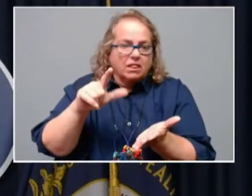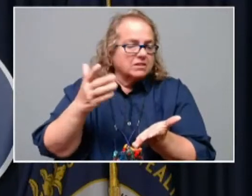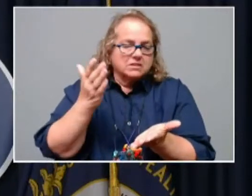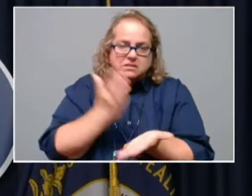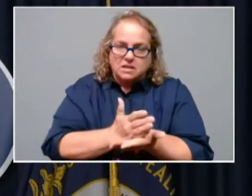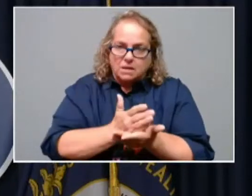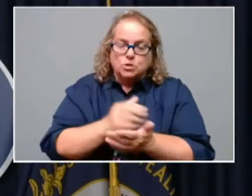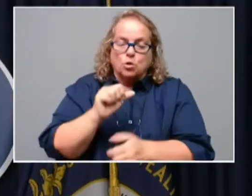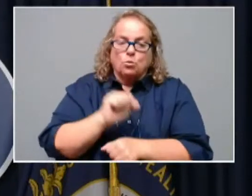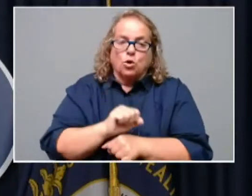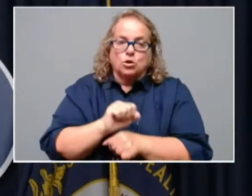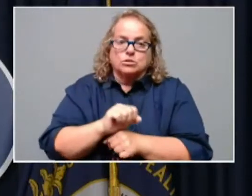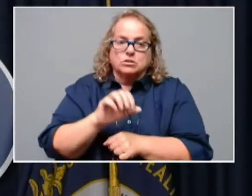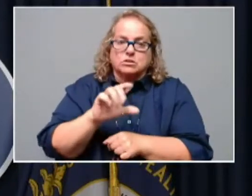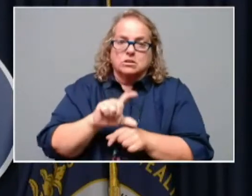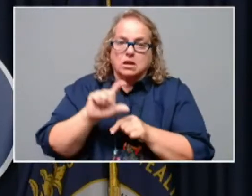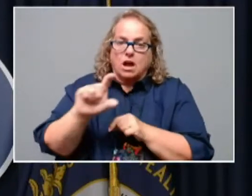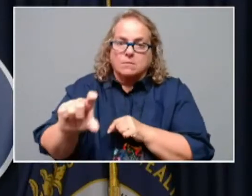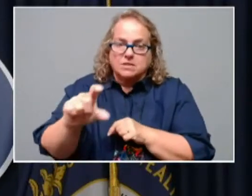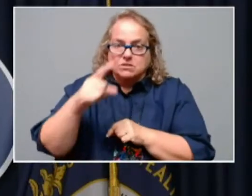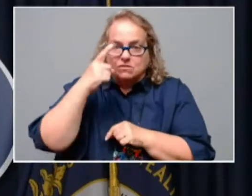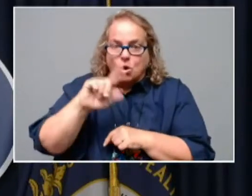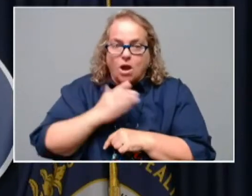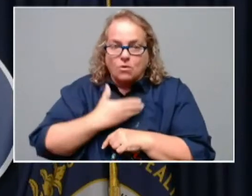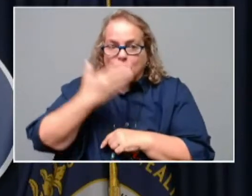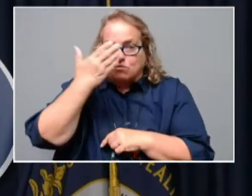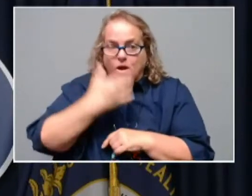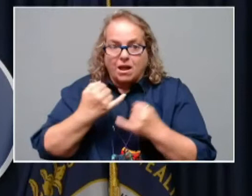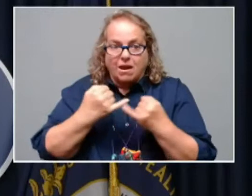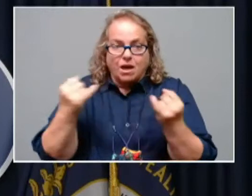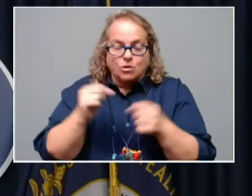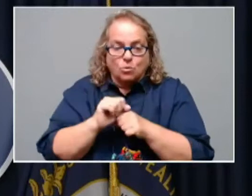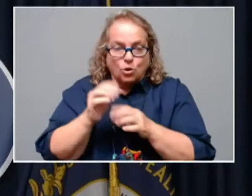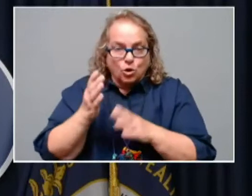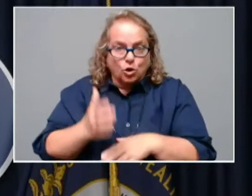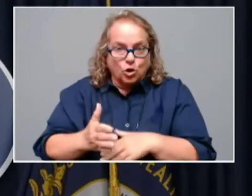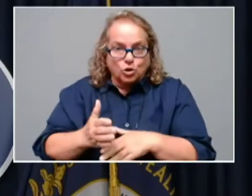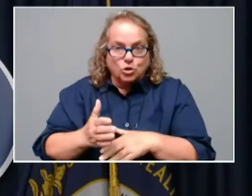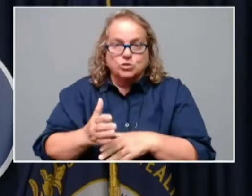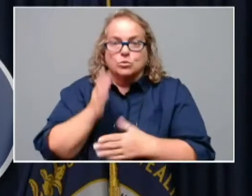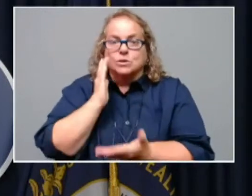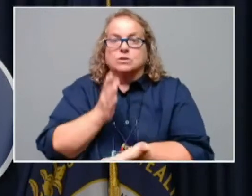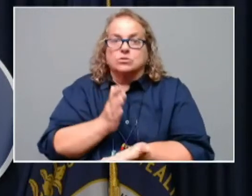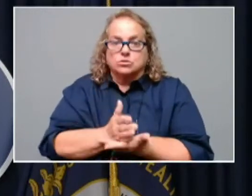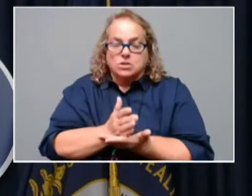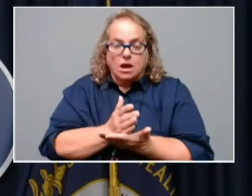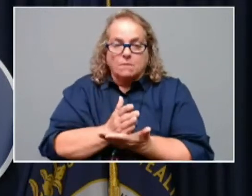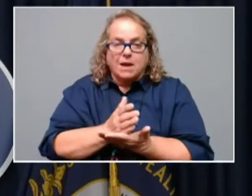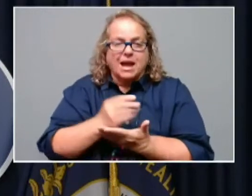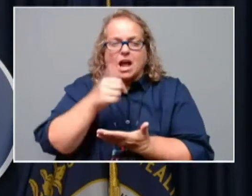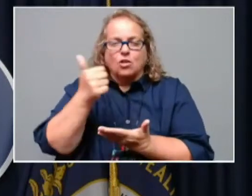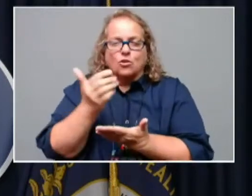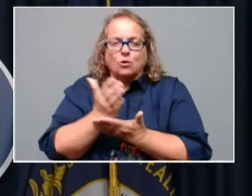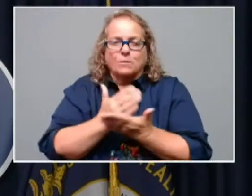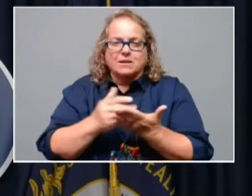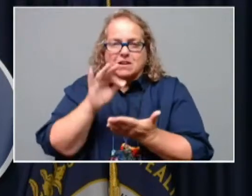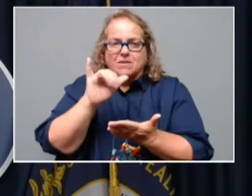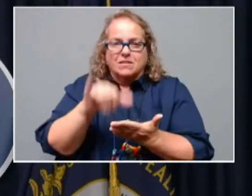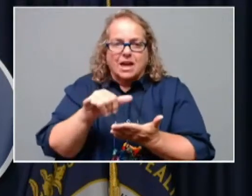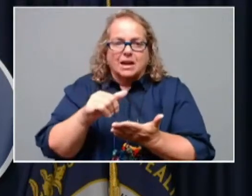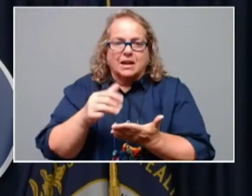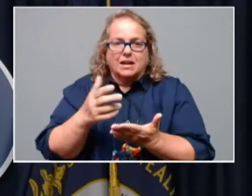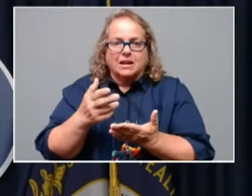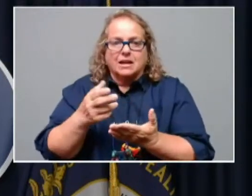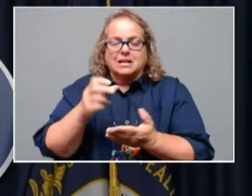for our frontline workers, and some other pieces like that, expanded SNAP benefits